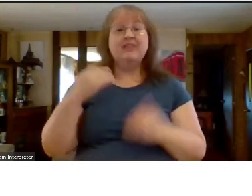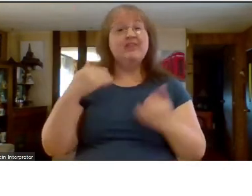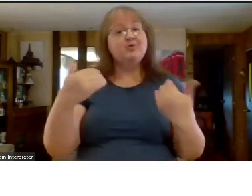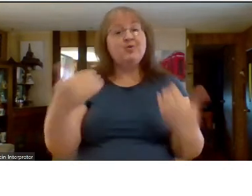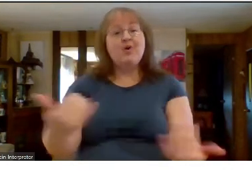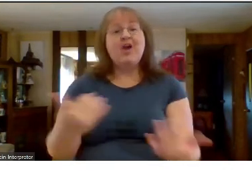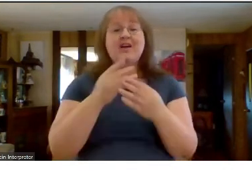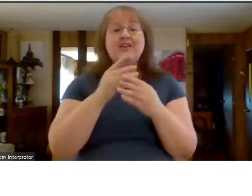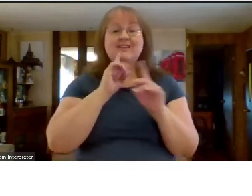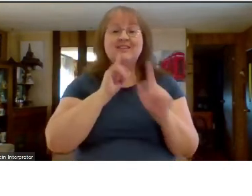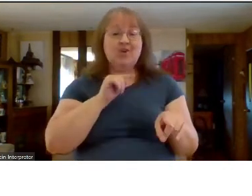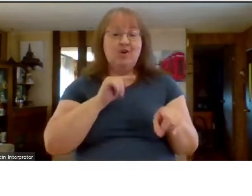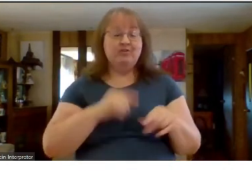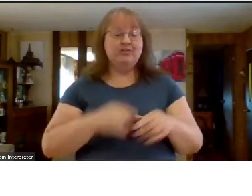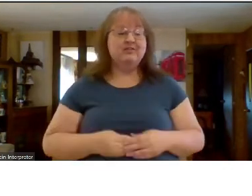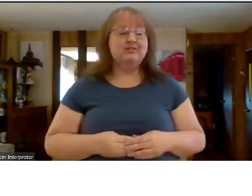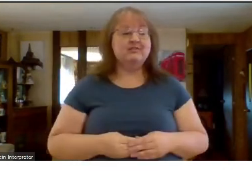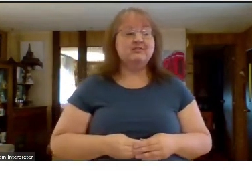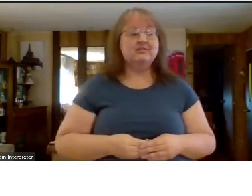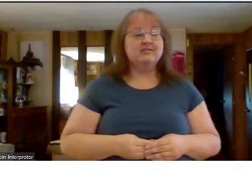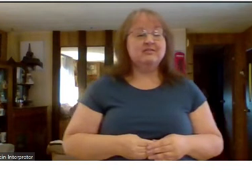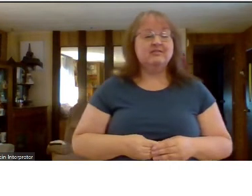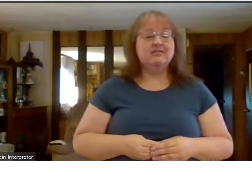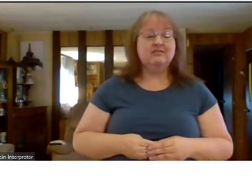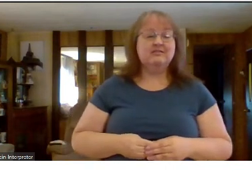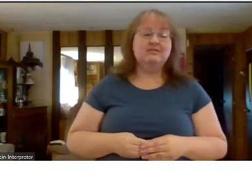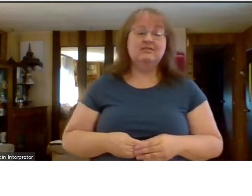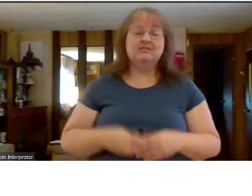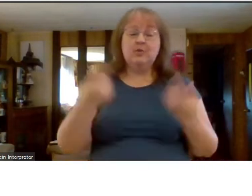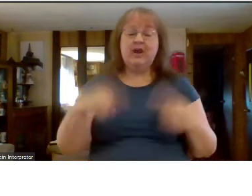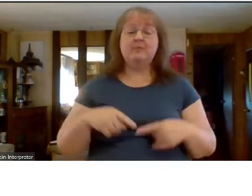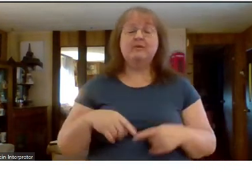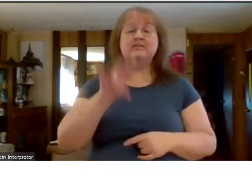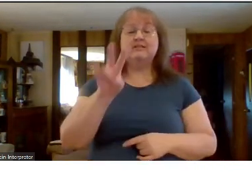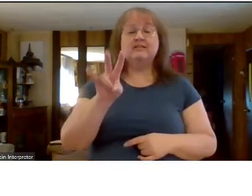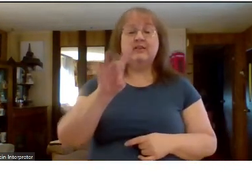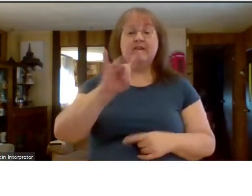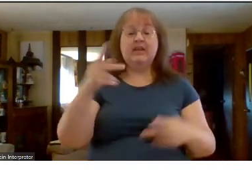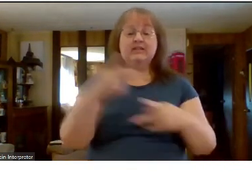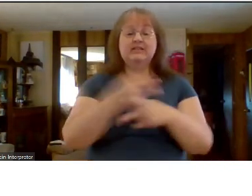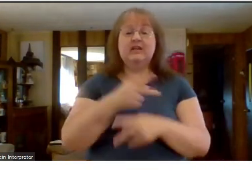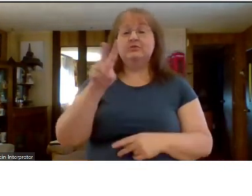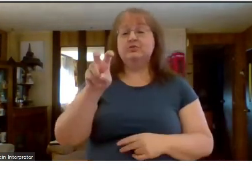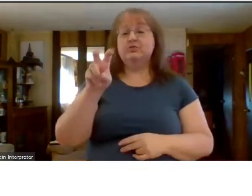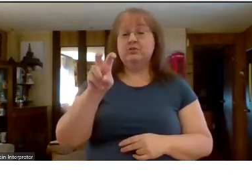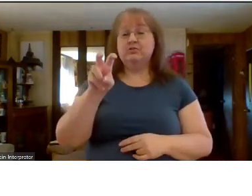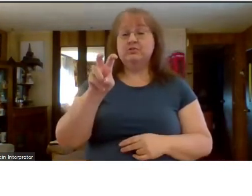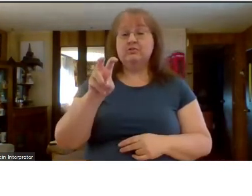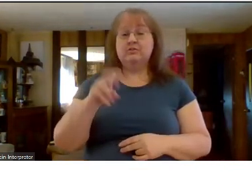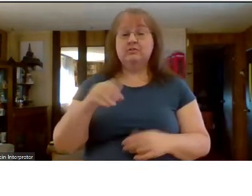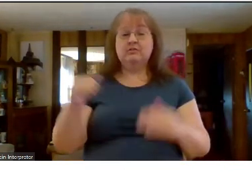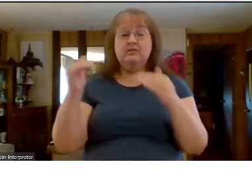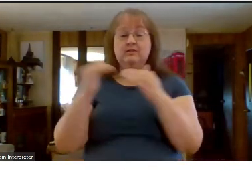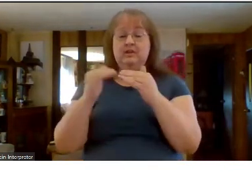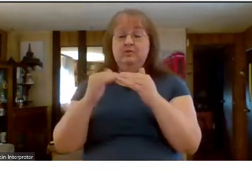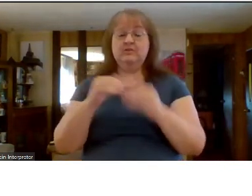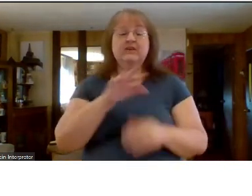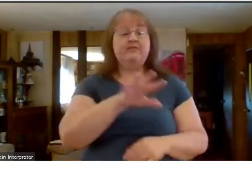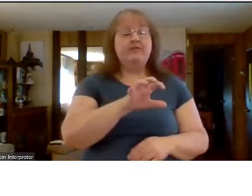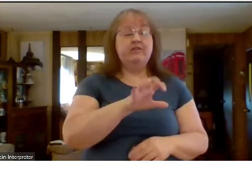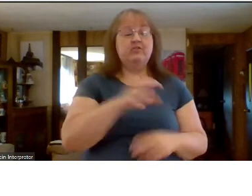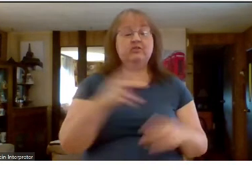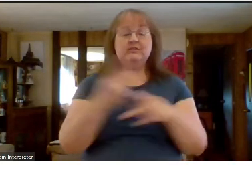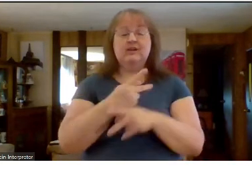200. And then you go ahead and solve. And when I do that, I do 78 times